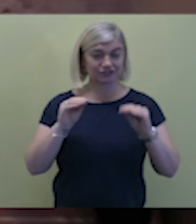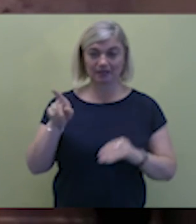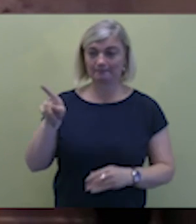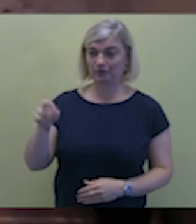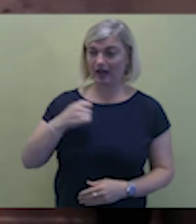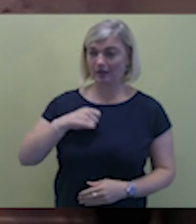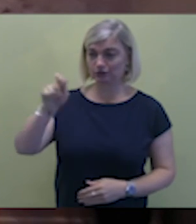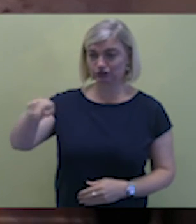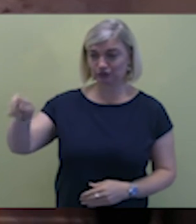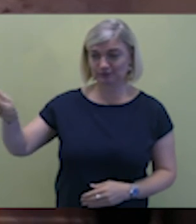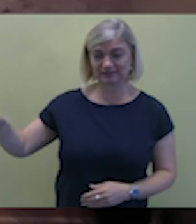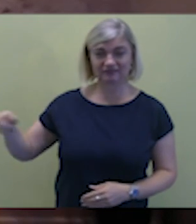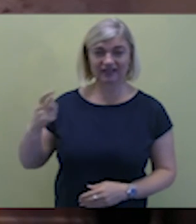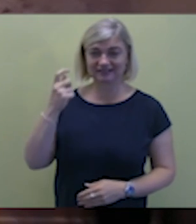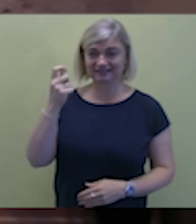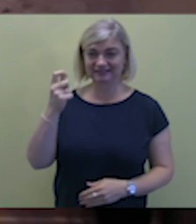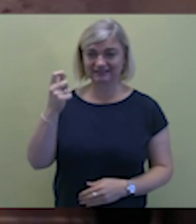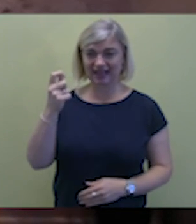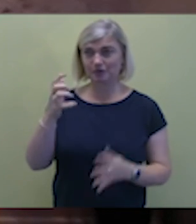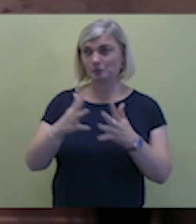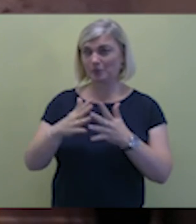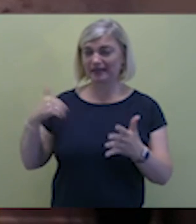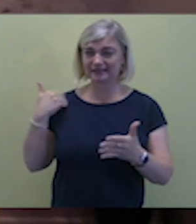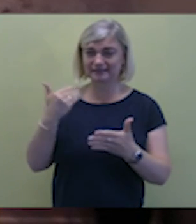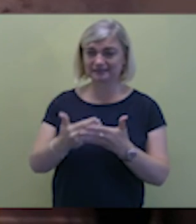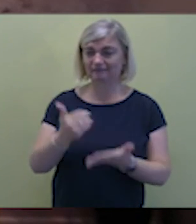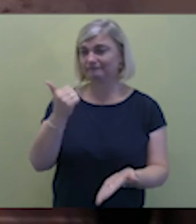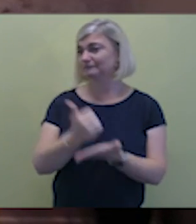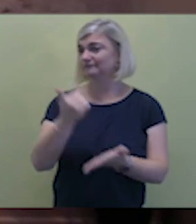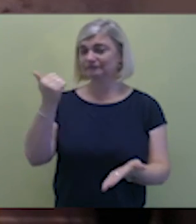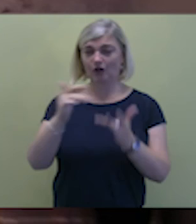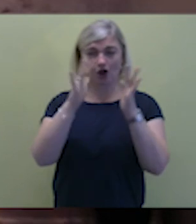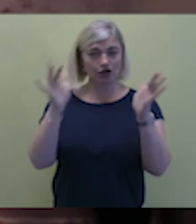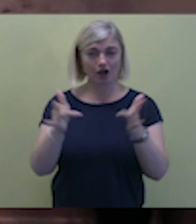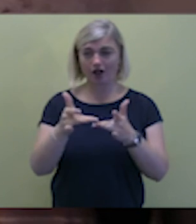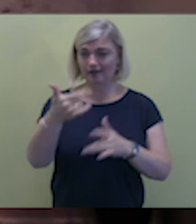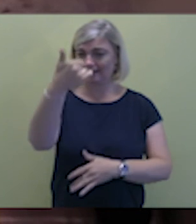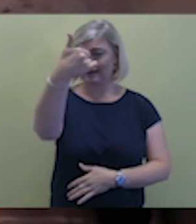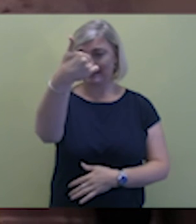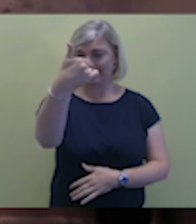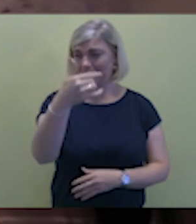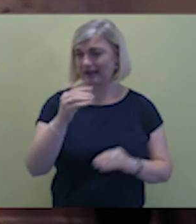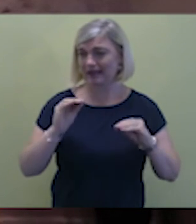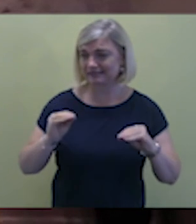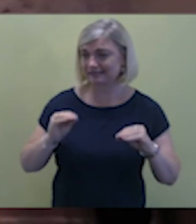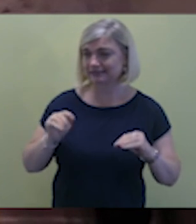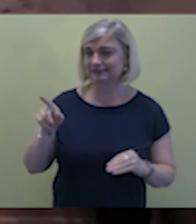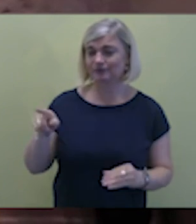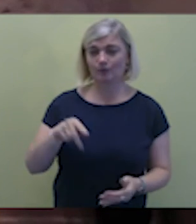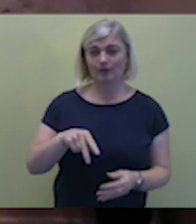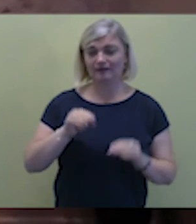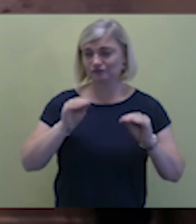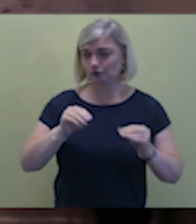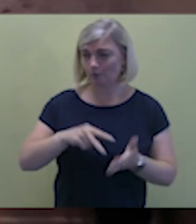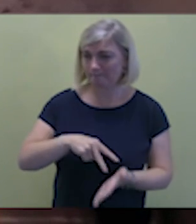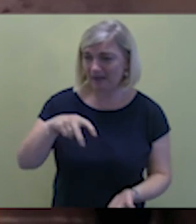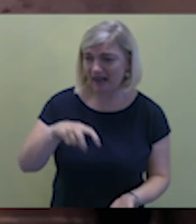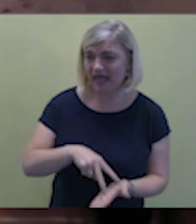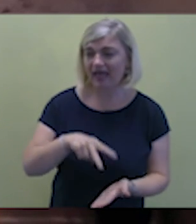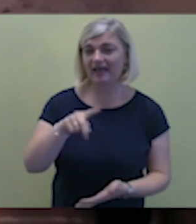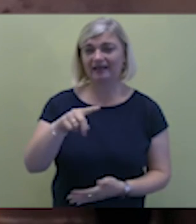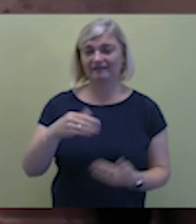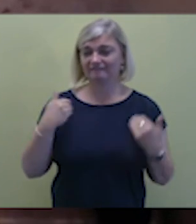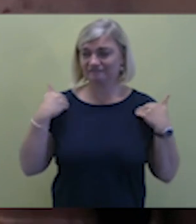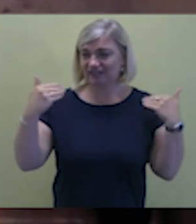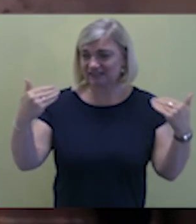had probably 10 weeks of the most amazing online lessons. They've all been able to join us for everything from ballet to fitness